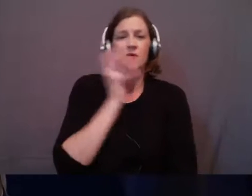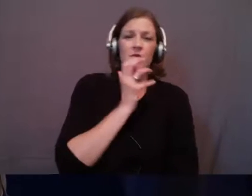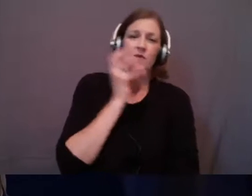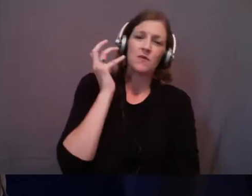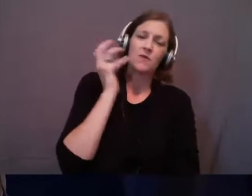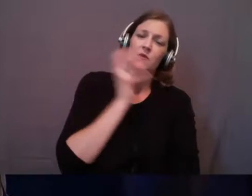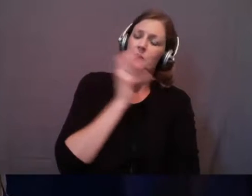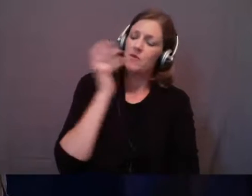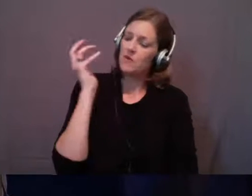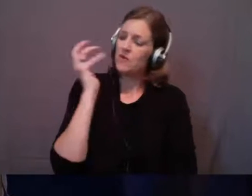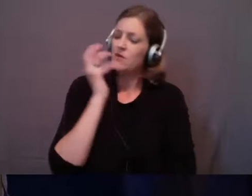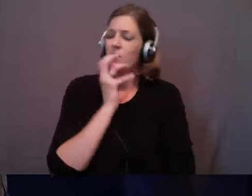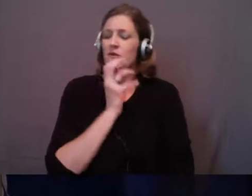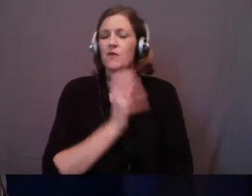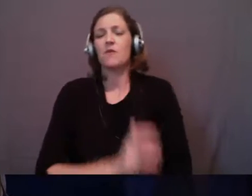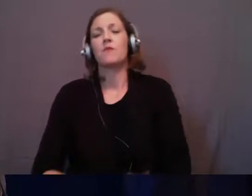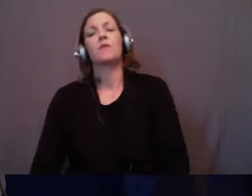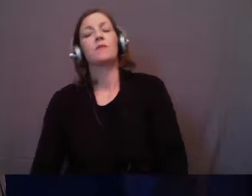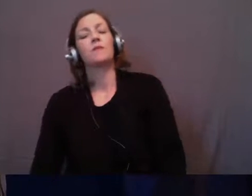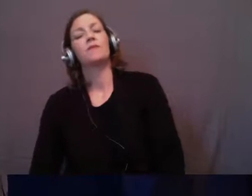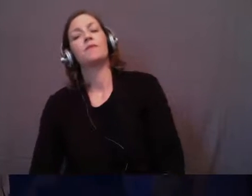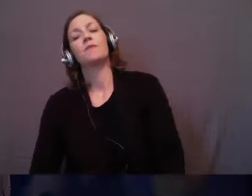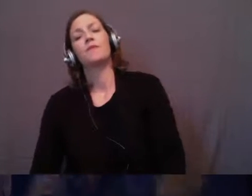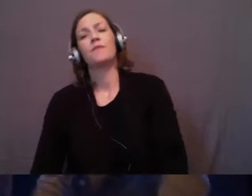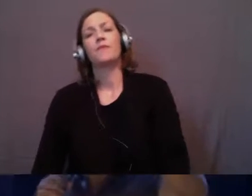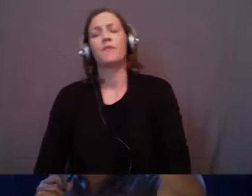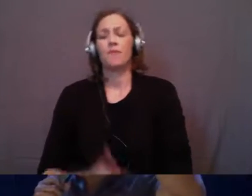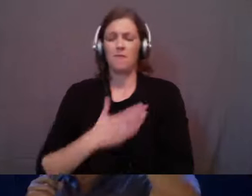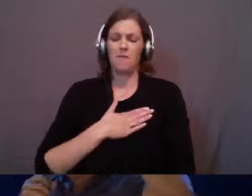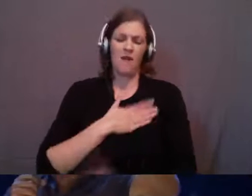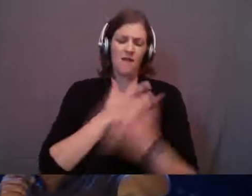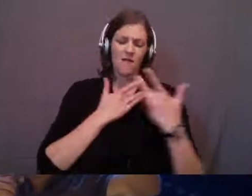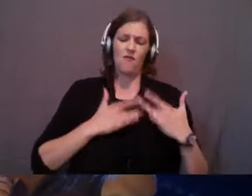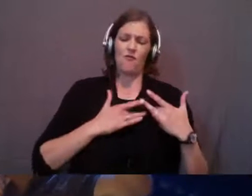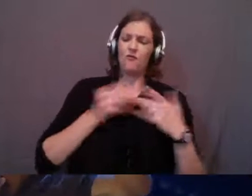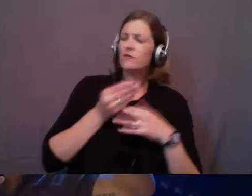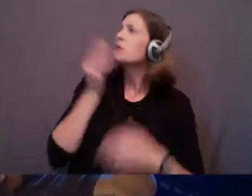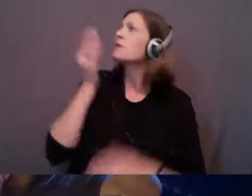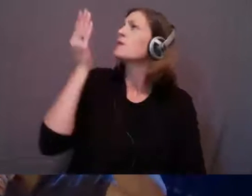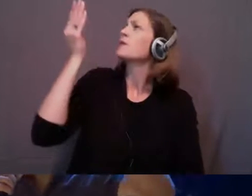oh, you can have my heart.